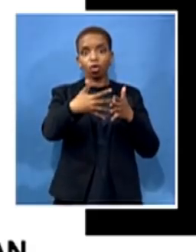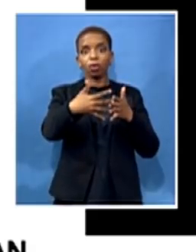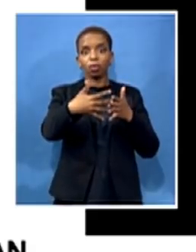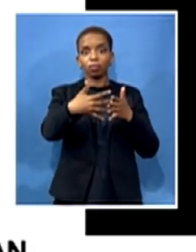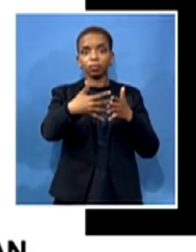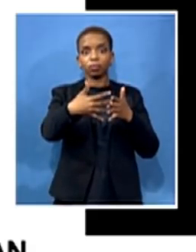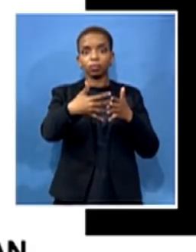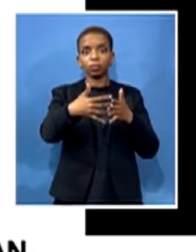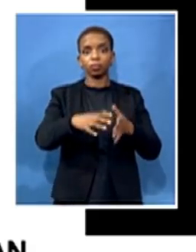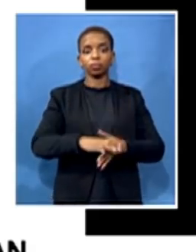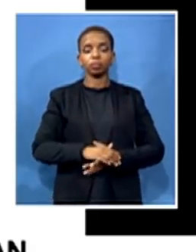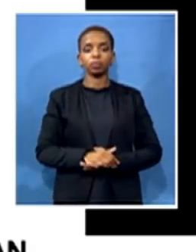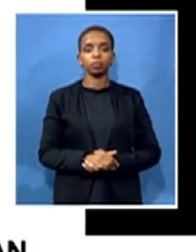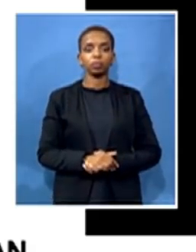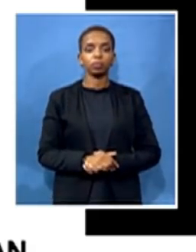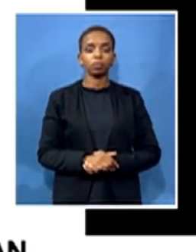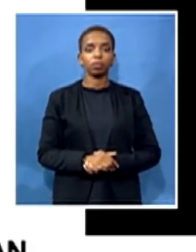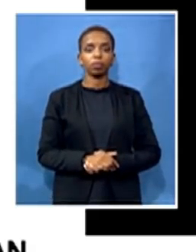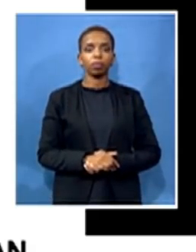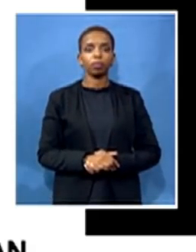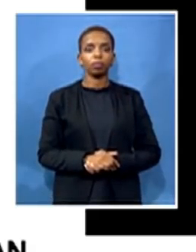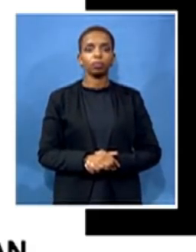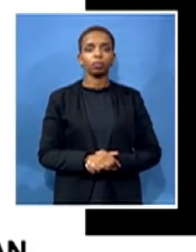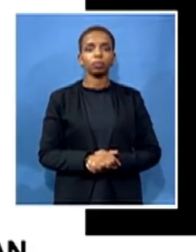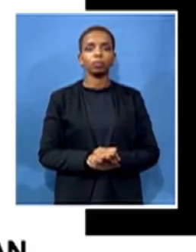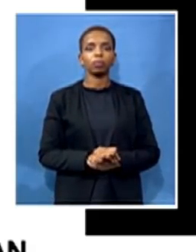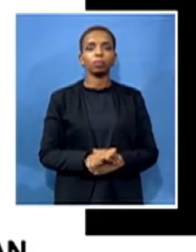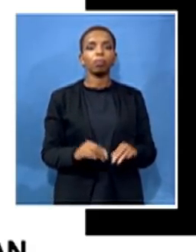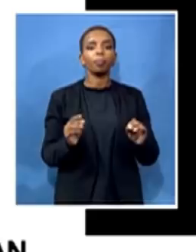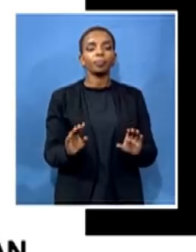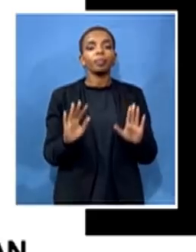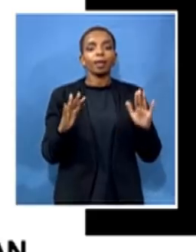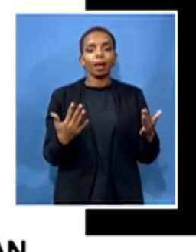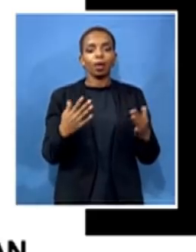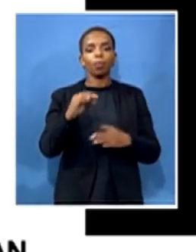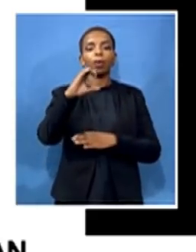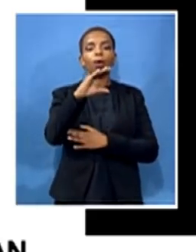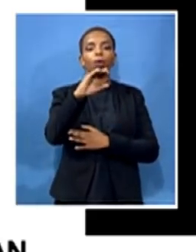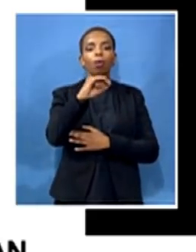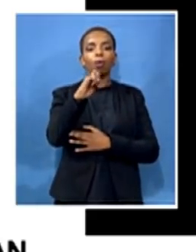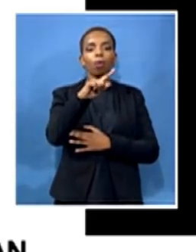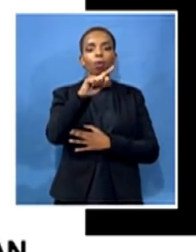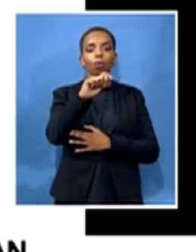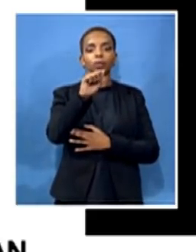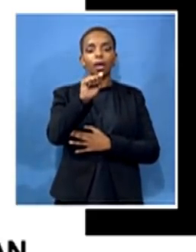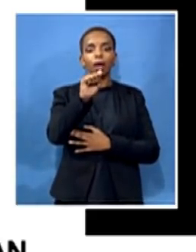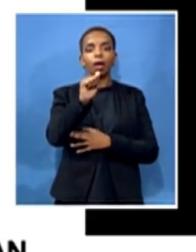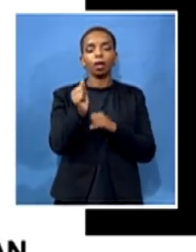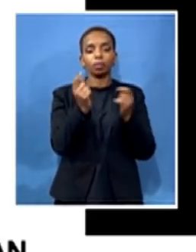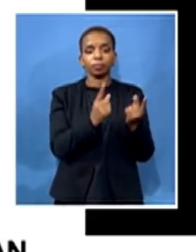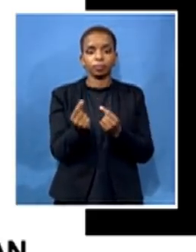of how COGTA specifically is dealing with this, we have the Disaster Operations